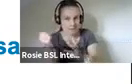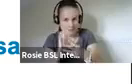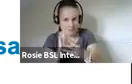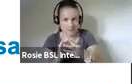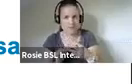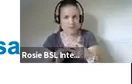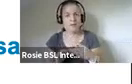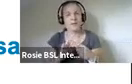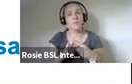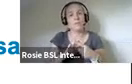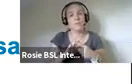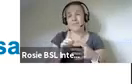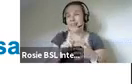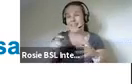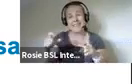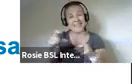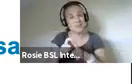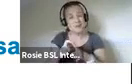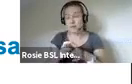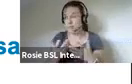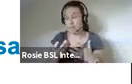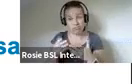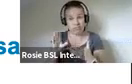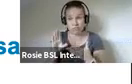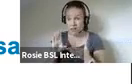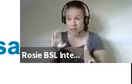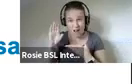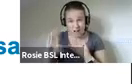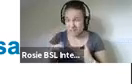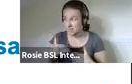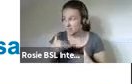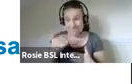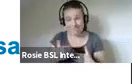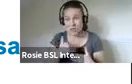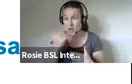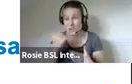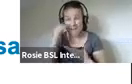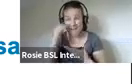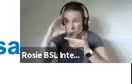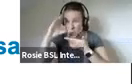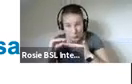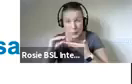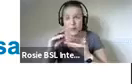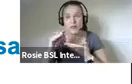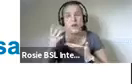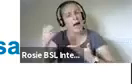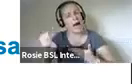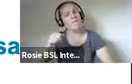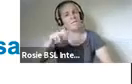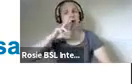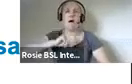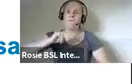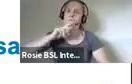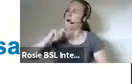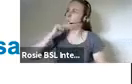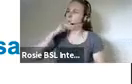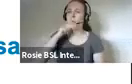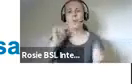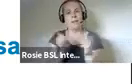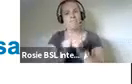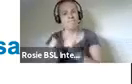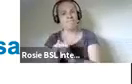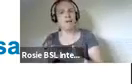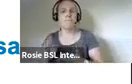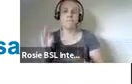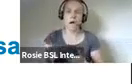childhood development is massively underfunded. And even though there are verbal commitments to it and overwhelming evidence of